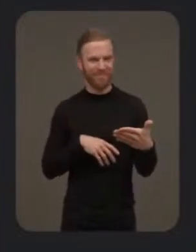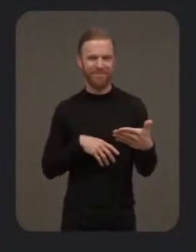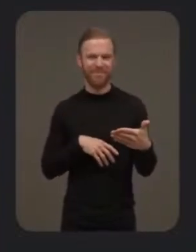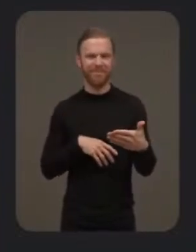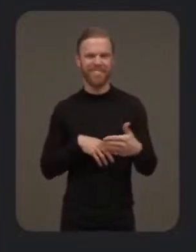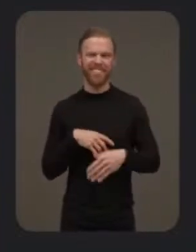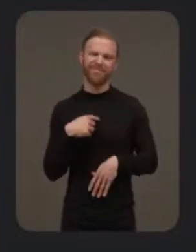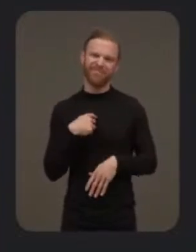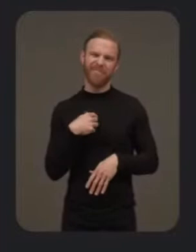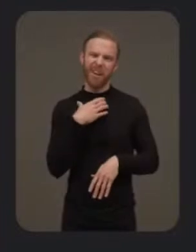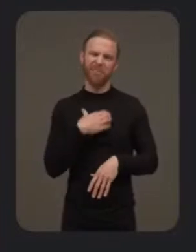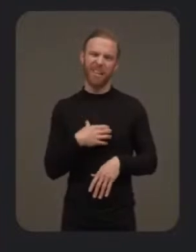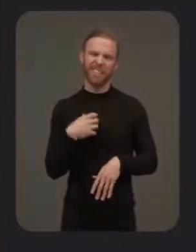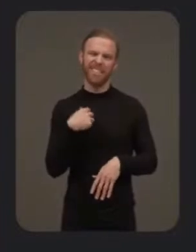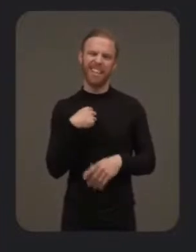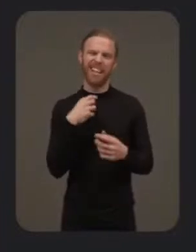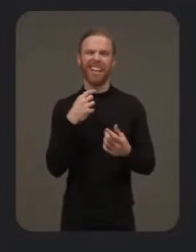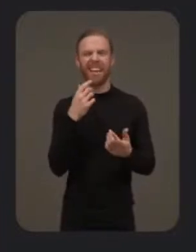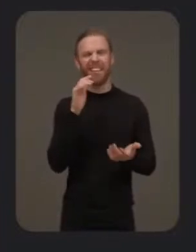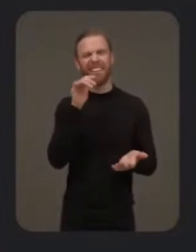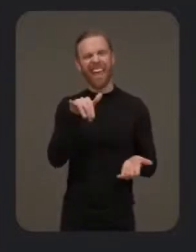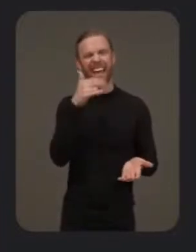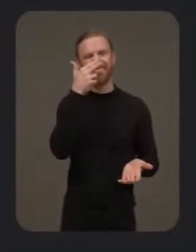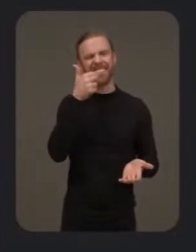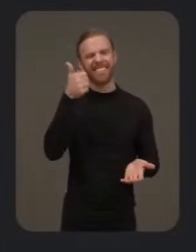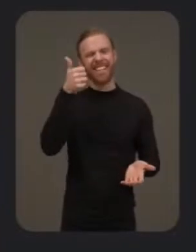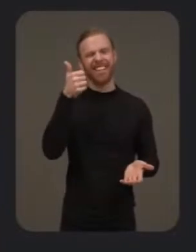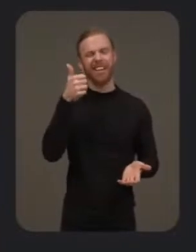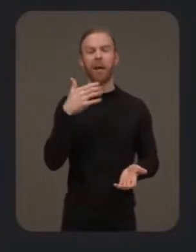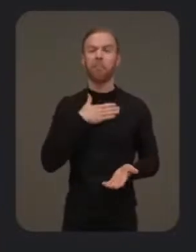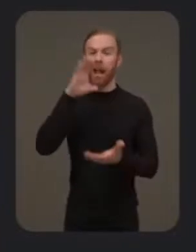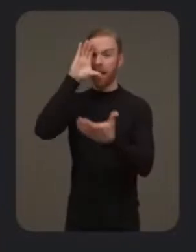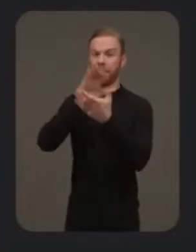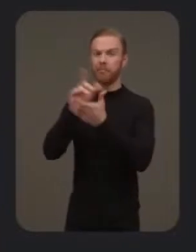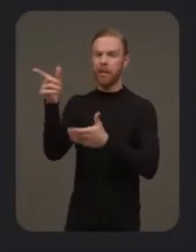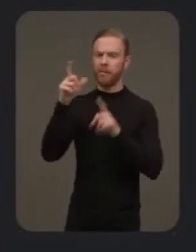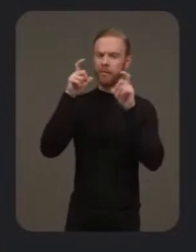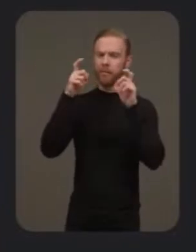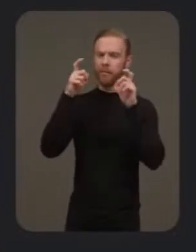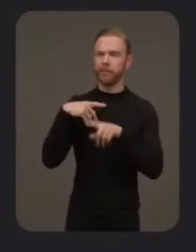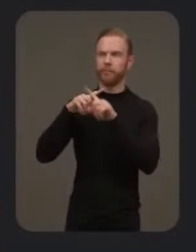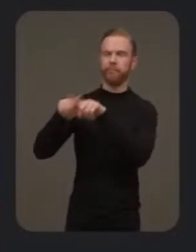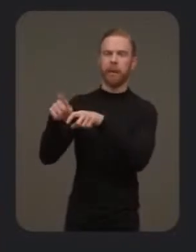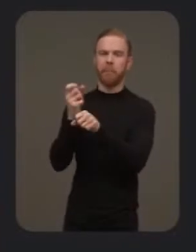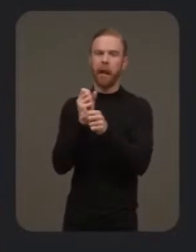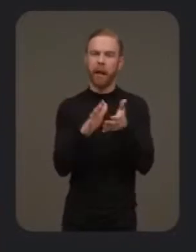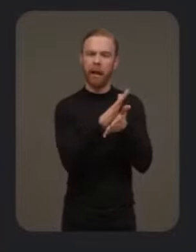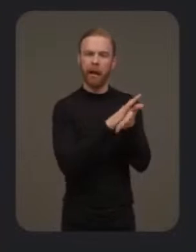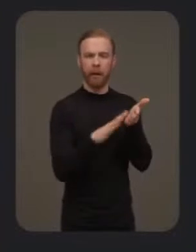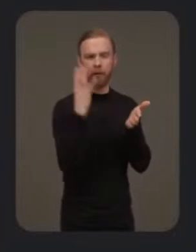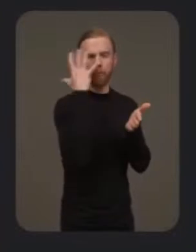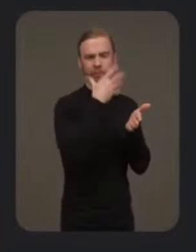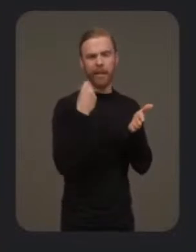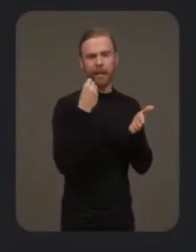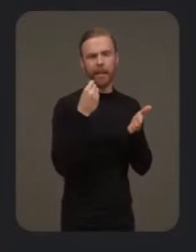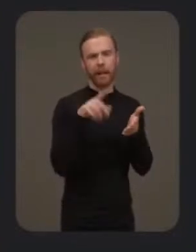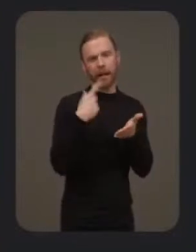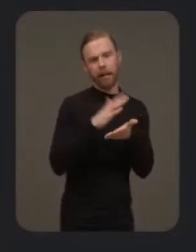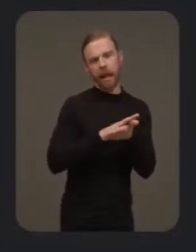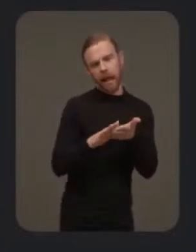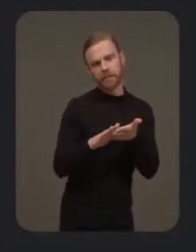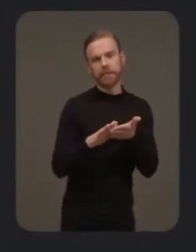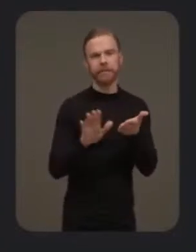would have made it funnier, but that was good. My husband is actually a photographer, so I have to rely on him to make everything nice and pretty.